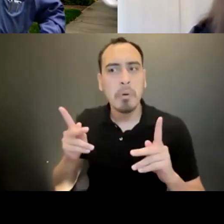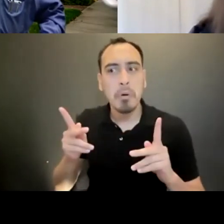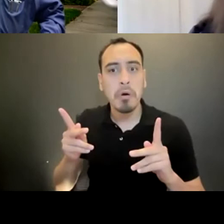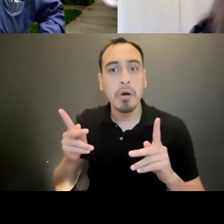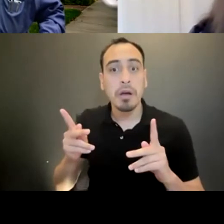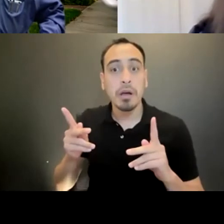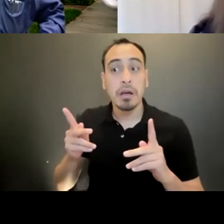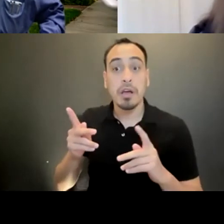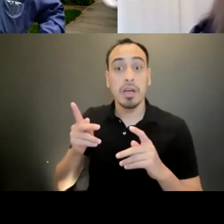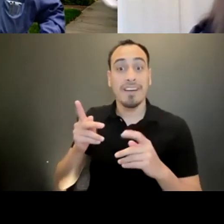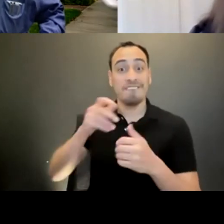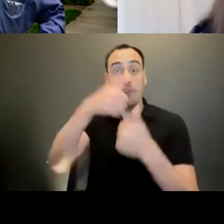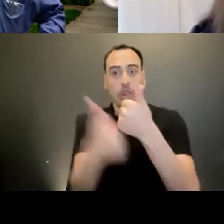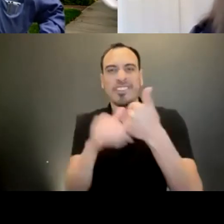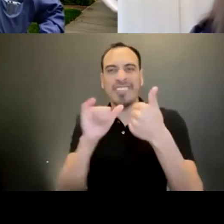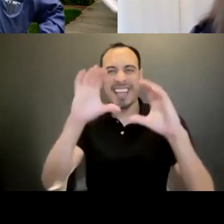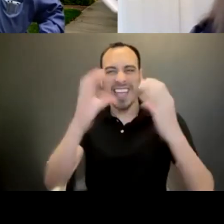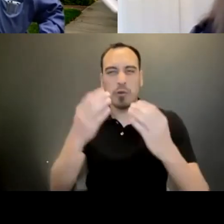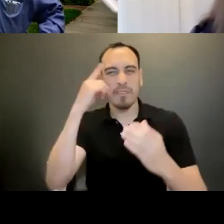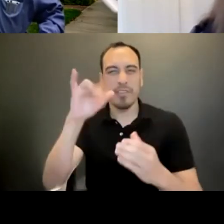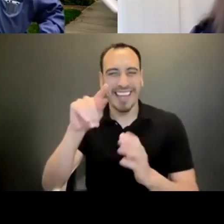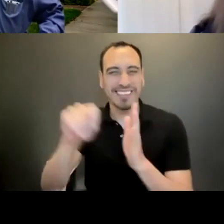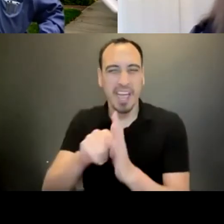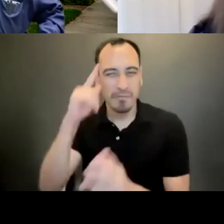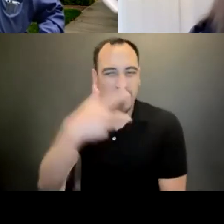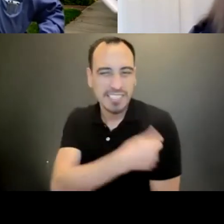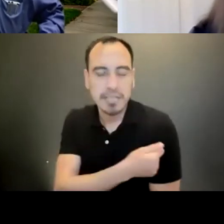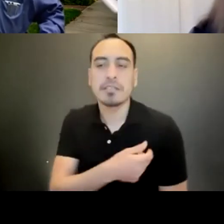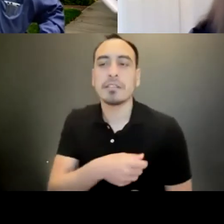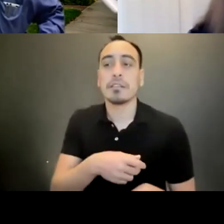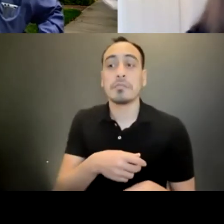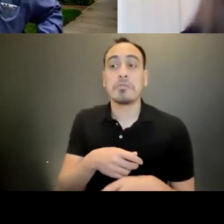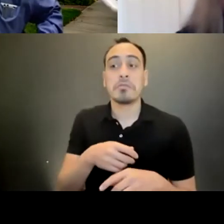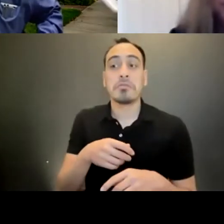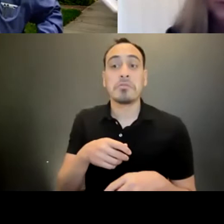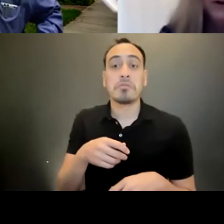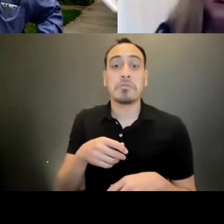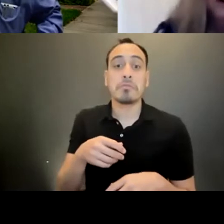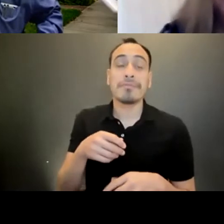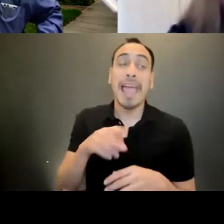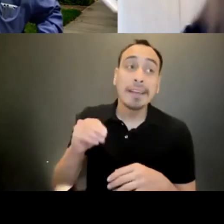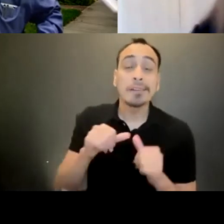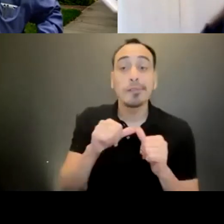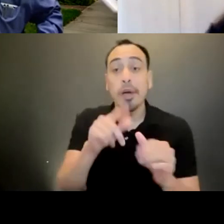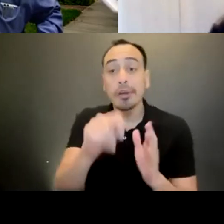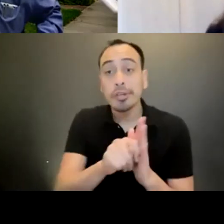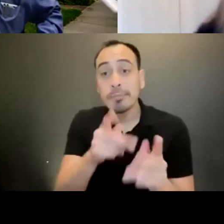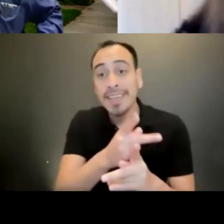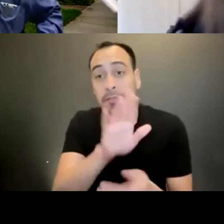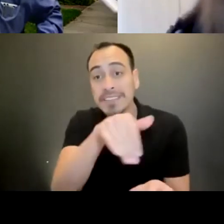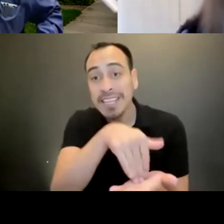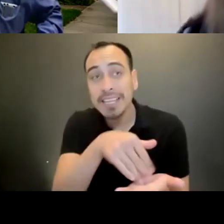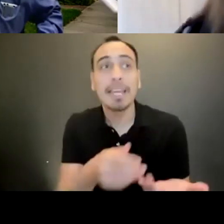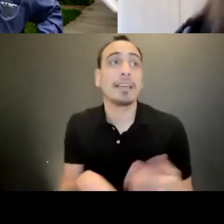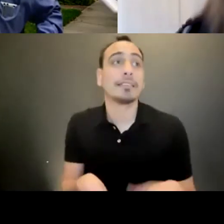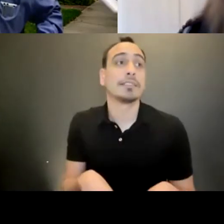as healthcare workers, and also people work in long-term care facilities where we first